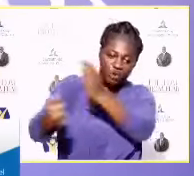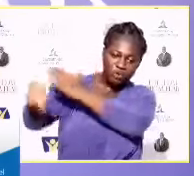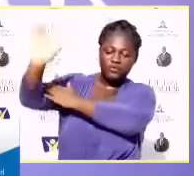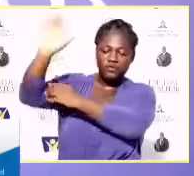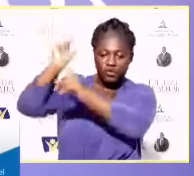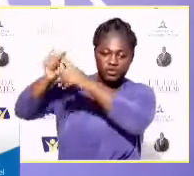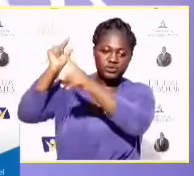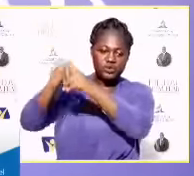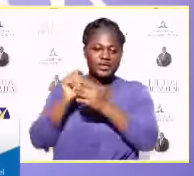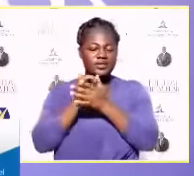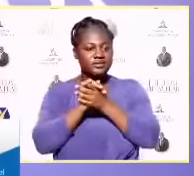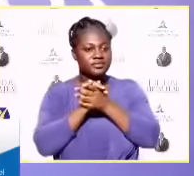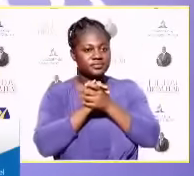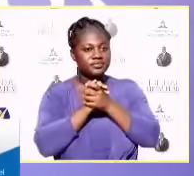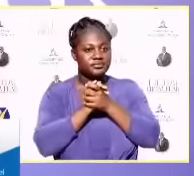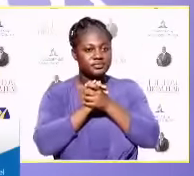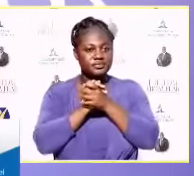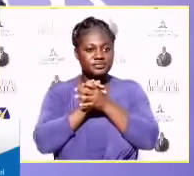There